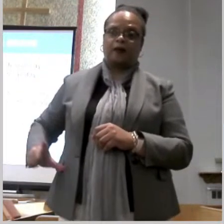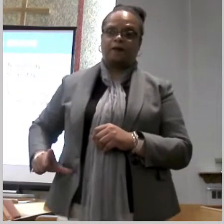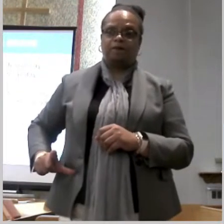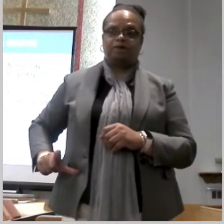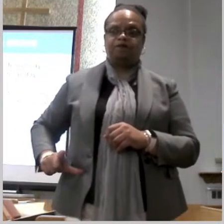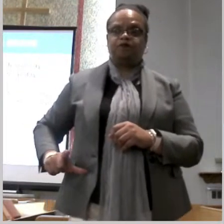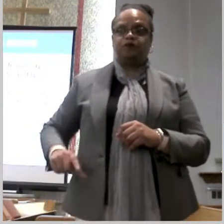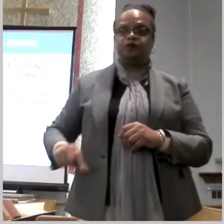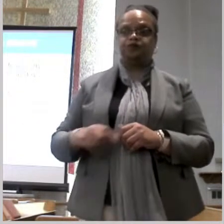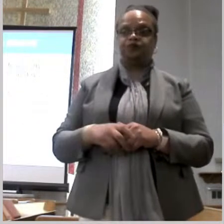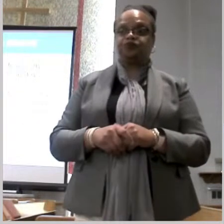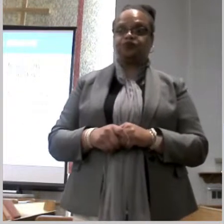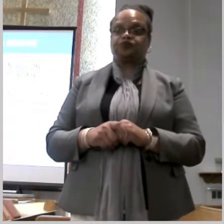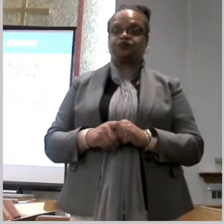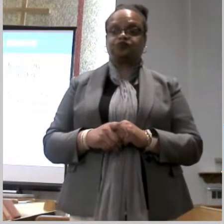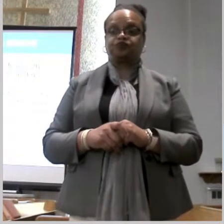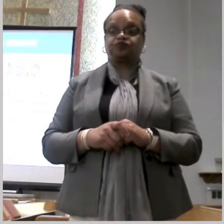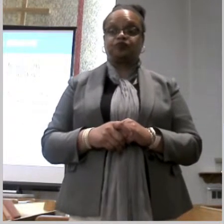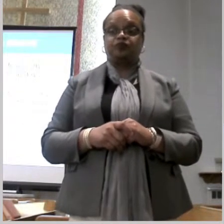Jesus, my